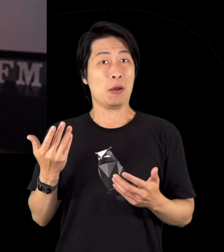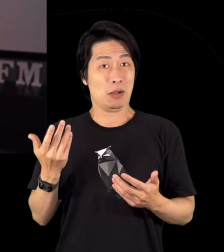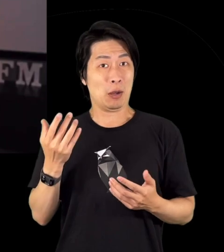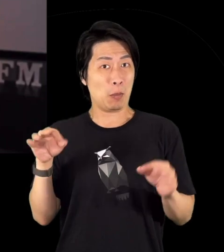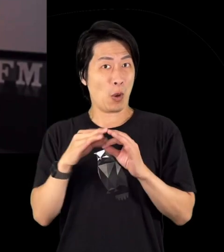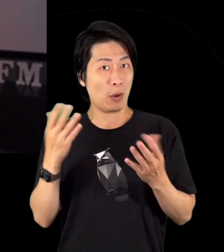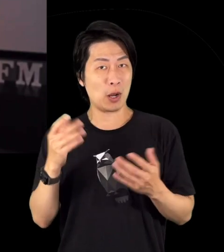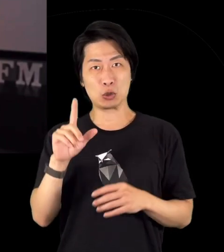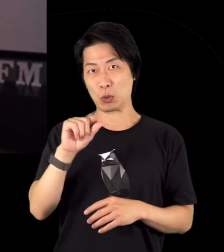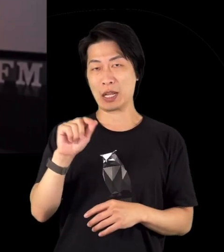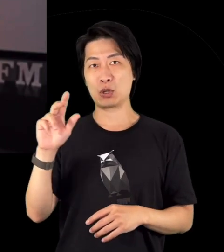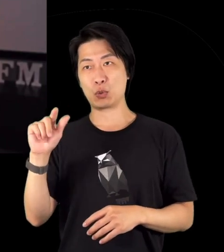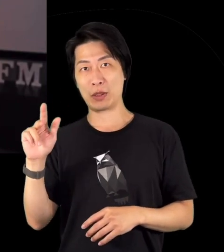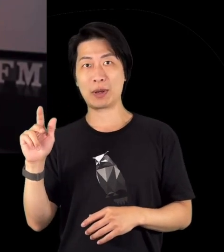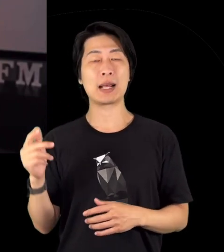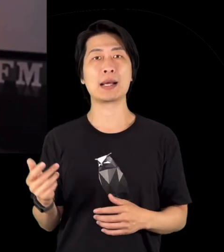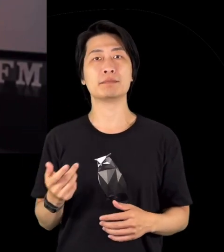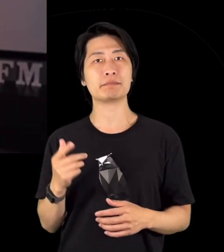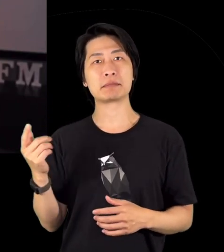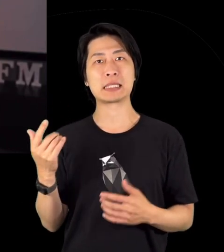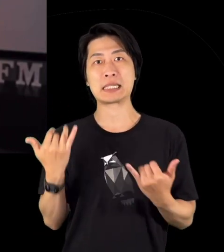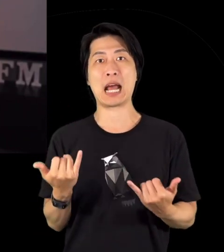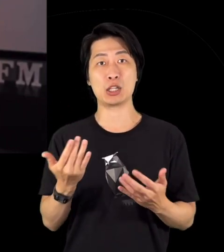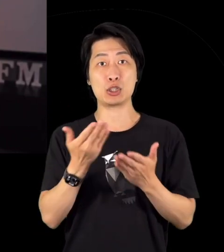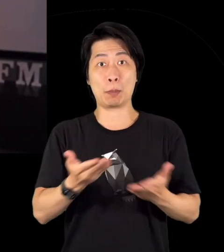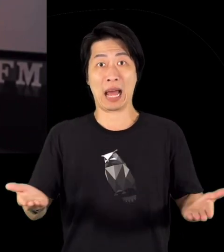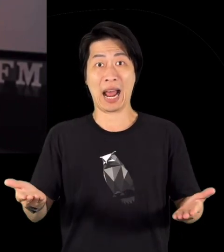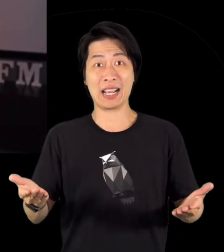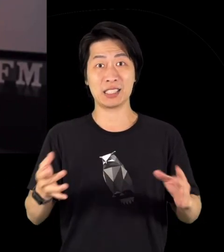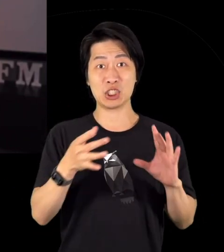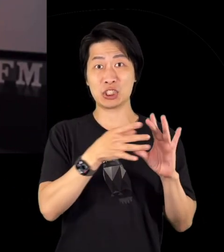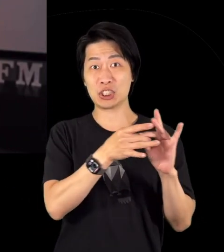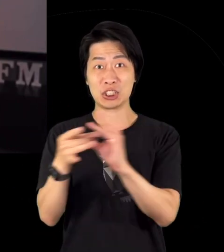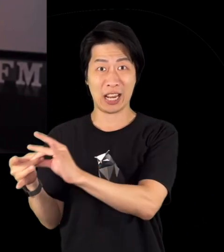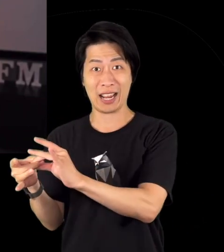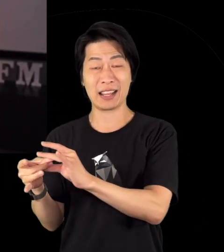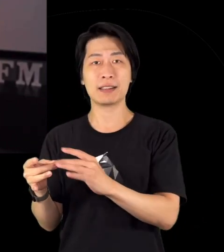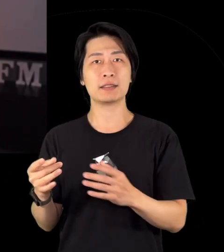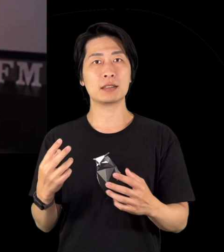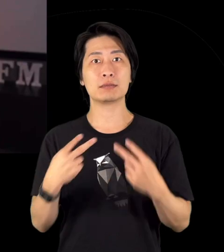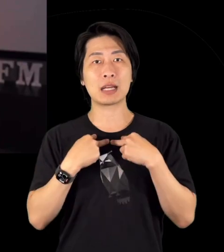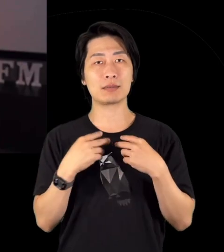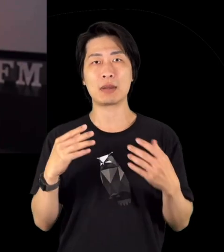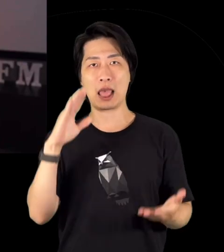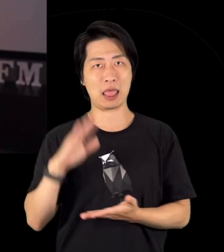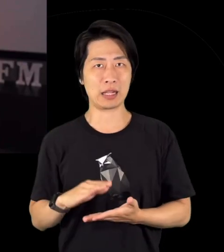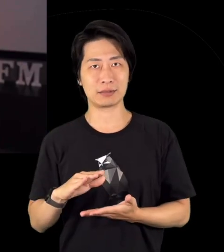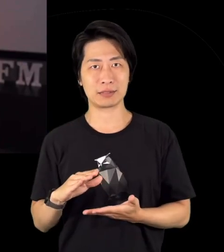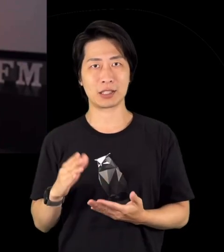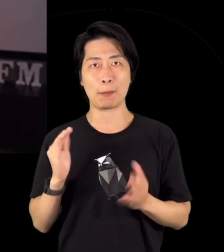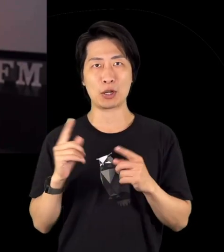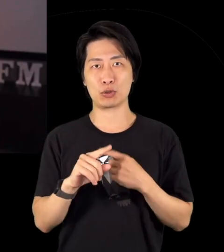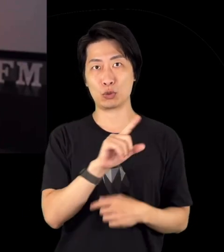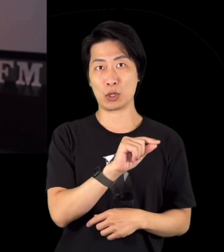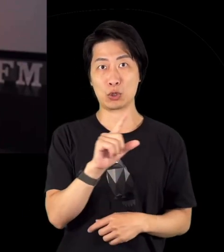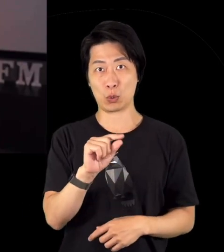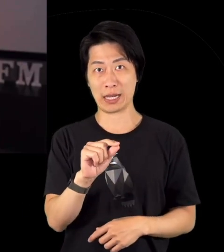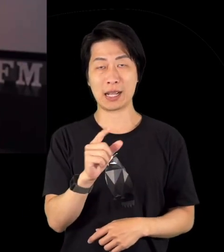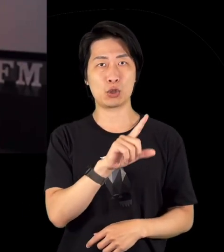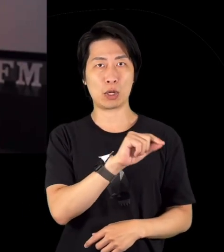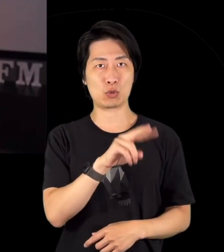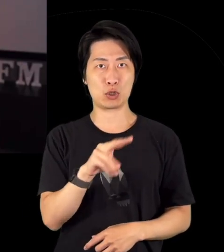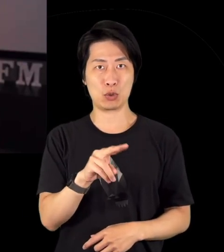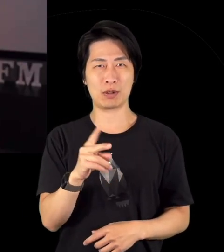in 2023 is that we no longer have those supply chain shocks and those shortages from 2020 through 2022 that were related